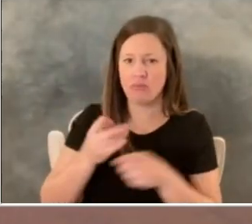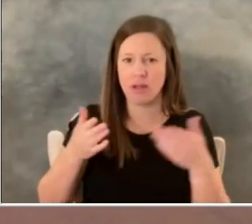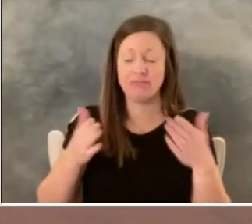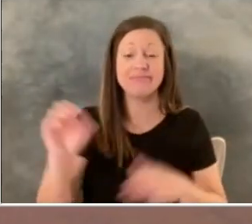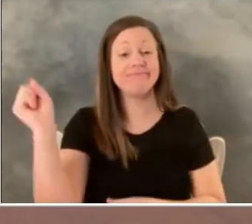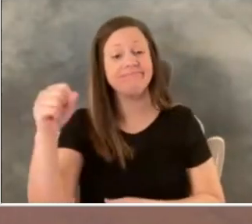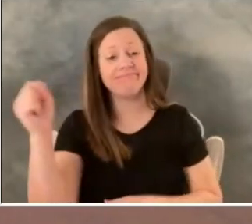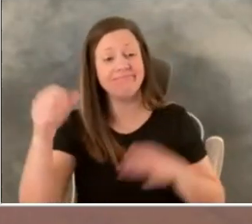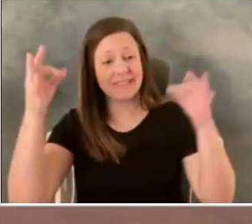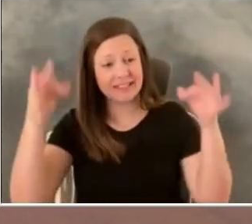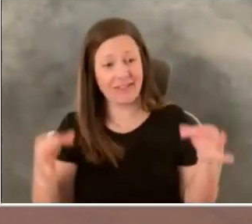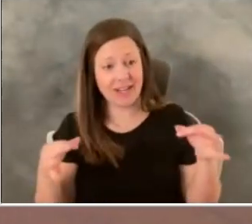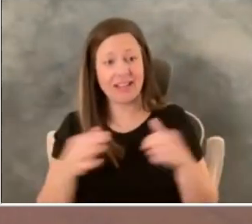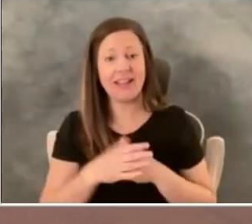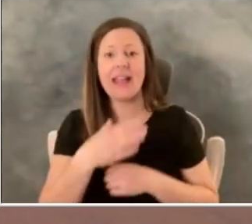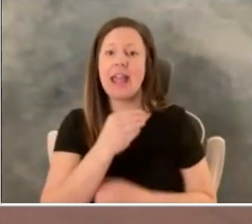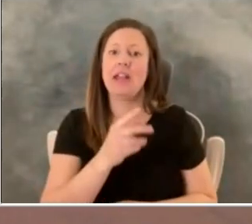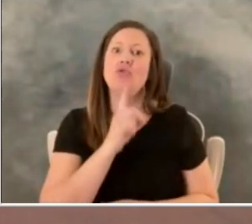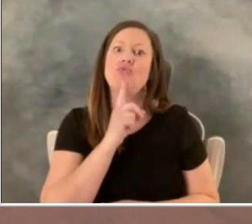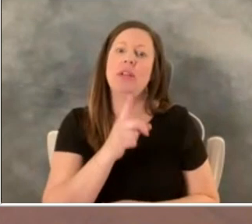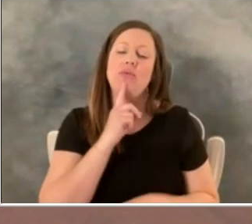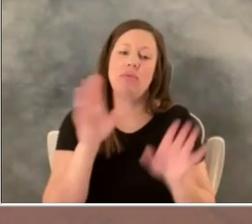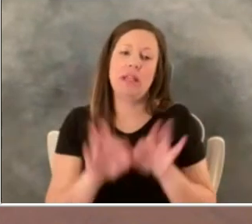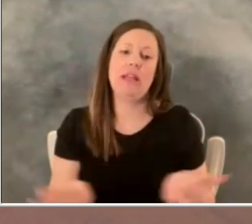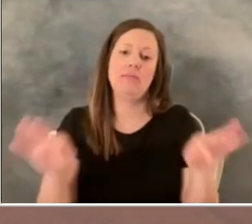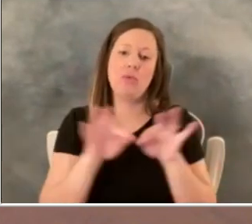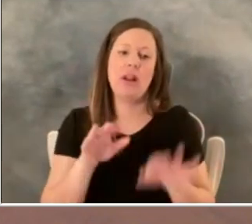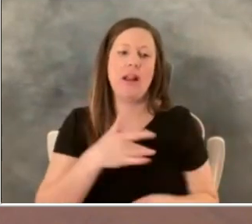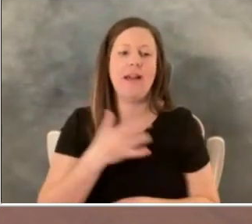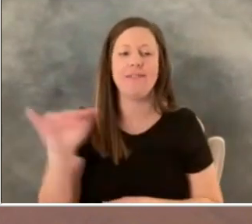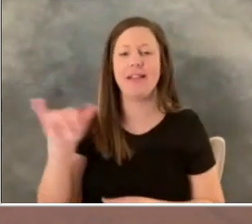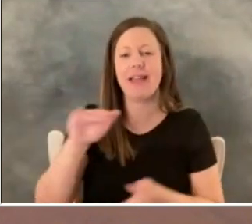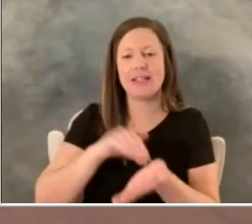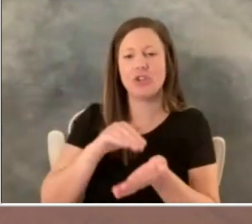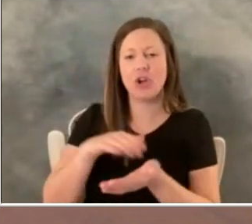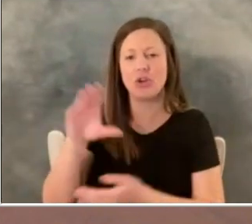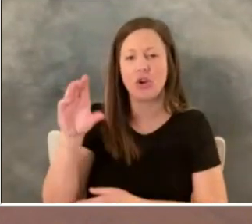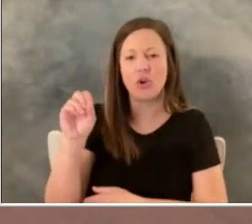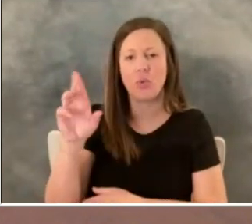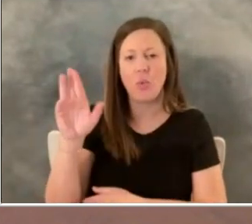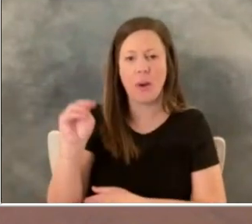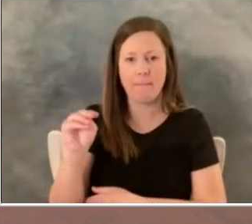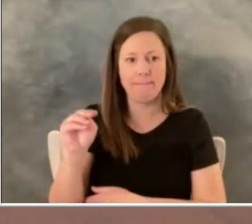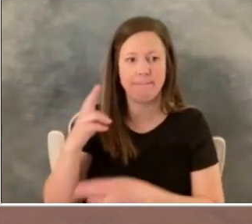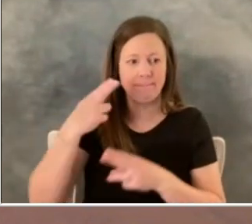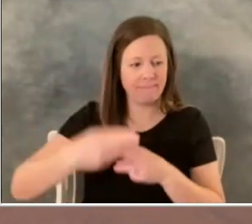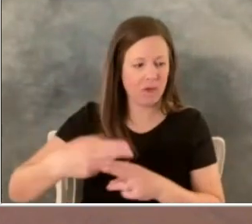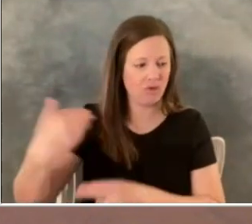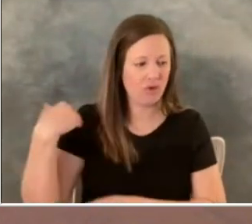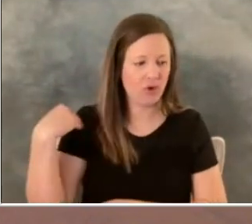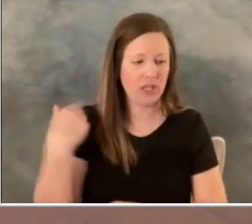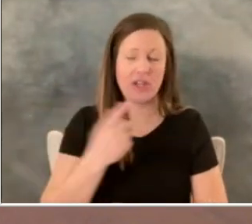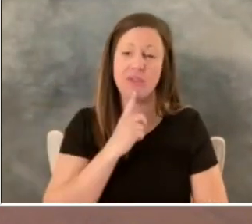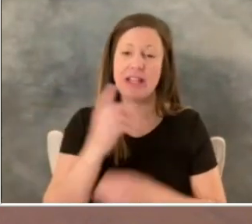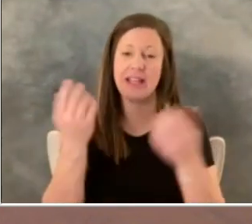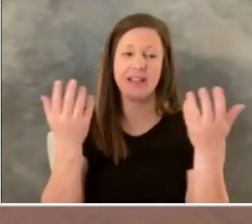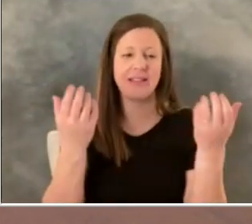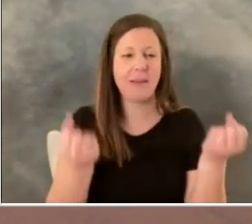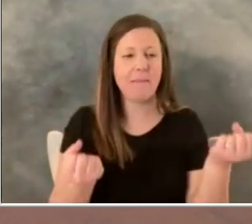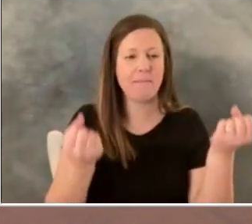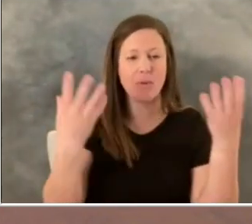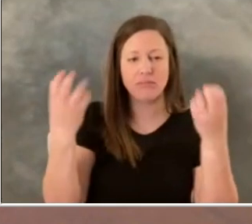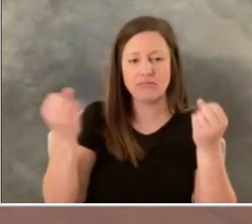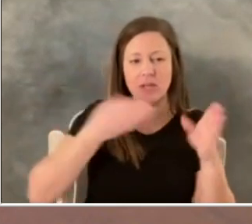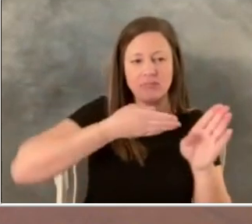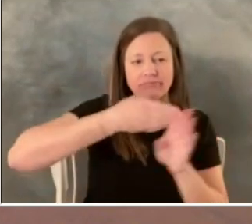Absolutely, Jess, and it's critically important. I think, as Dr. Corum alluded to earlier, the multidisciplinary nature of cancer care